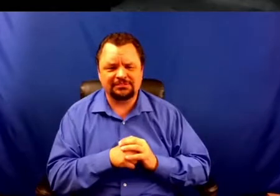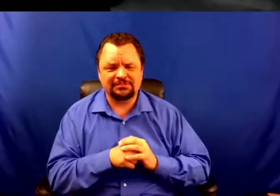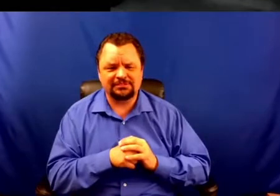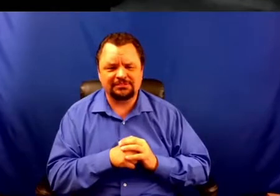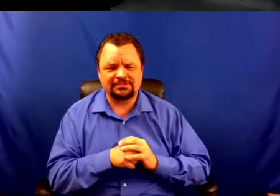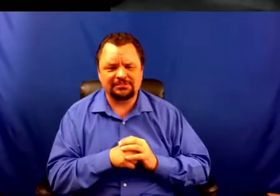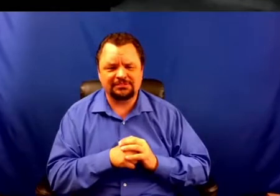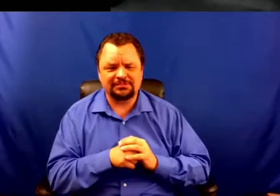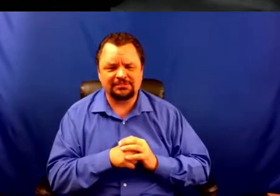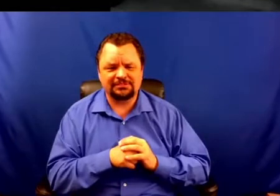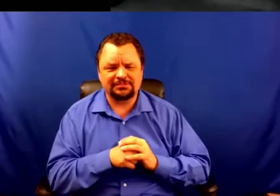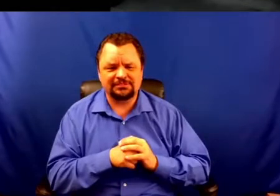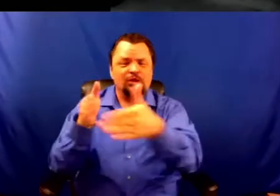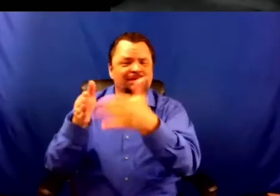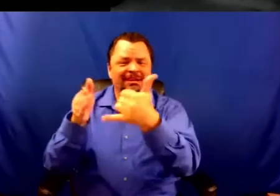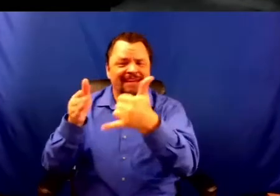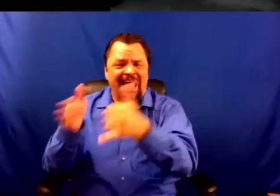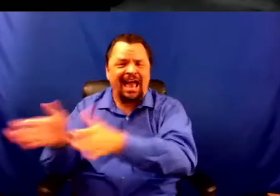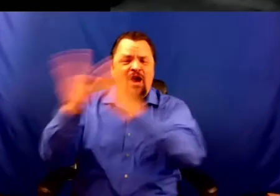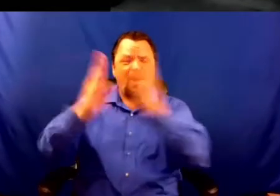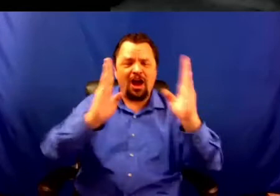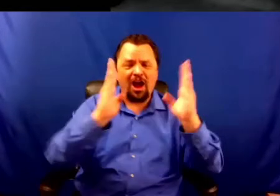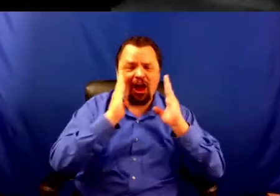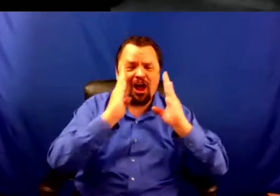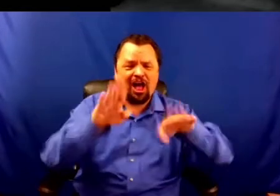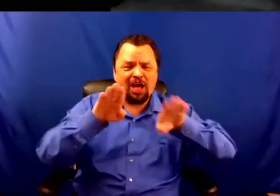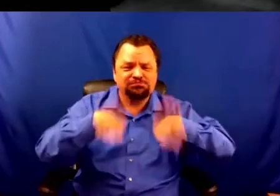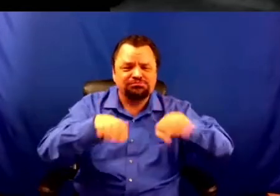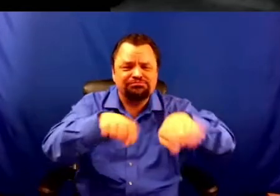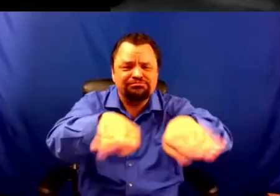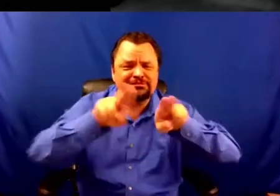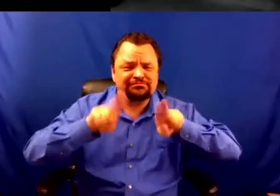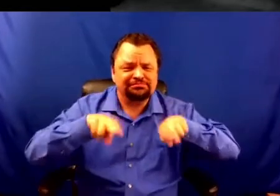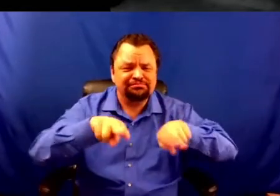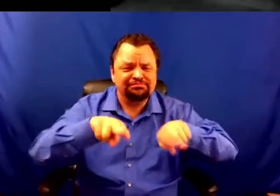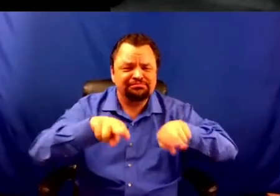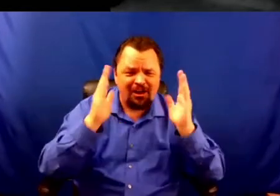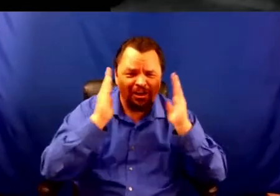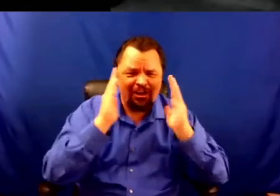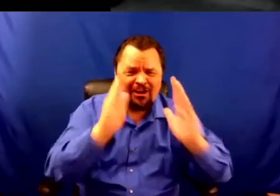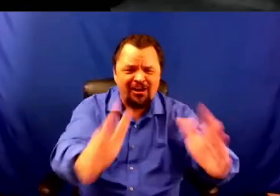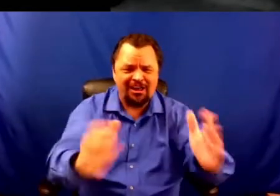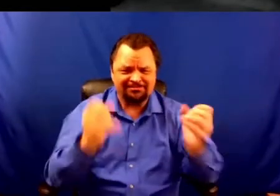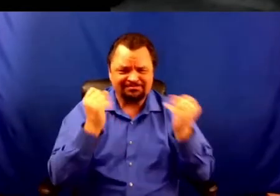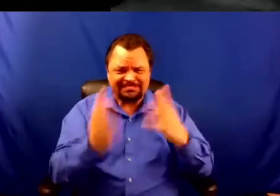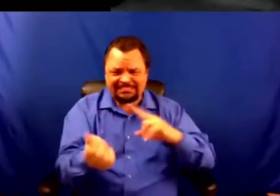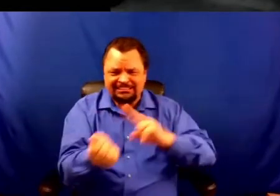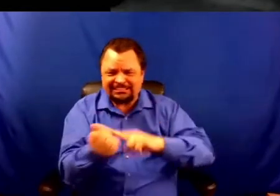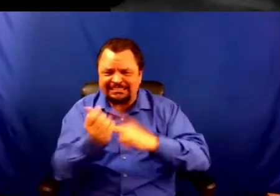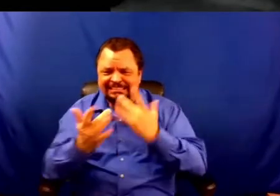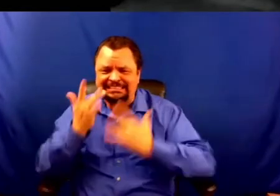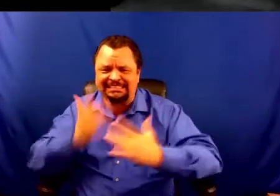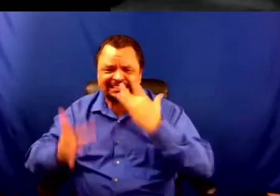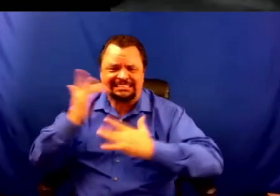want to heal people. They want to take care of people, and they're watching people die. And there's a pretty easy way, is